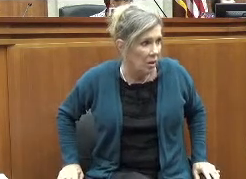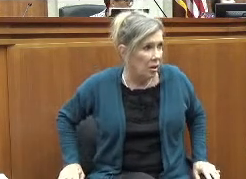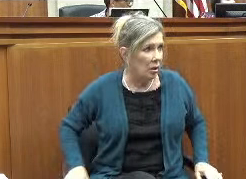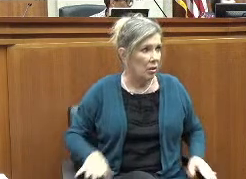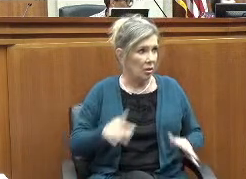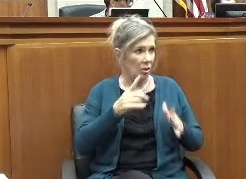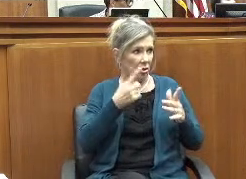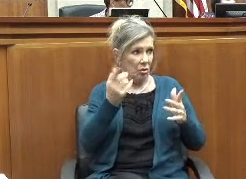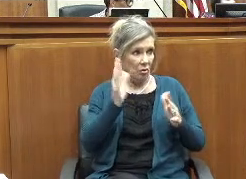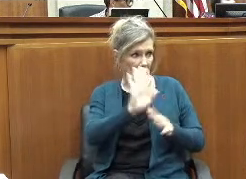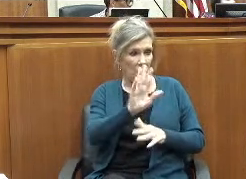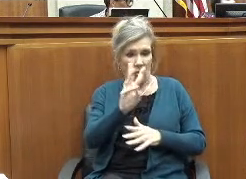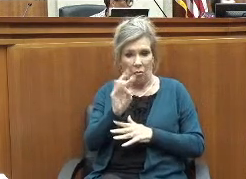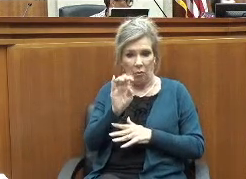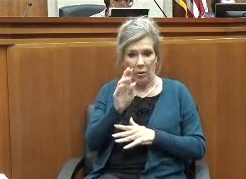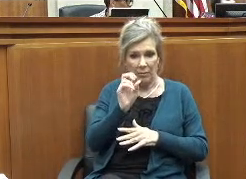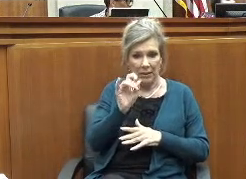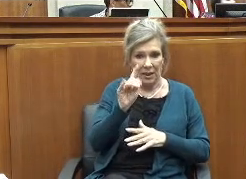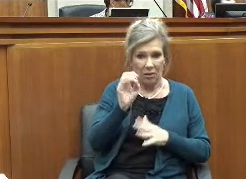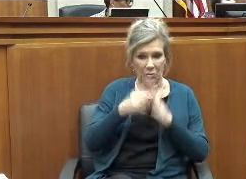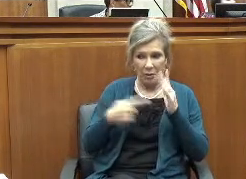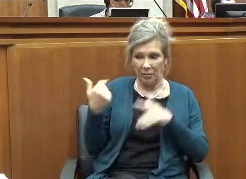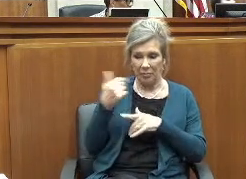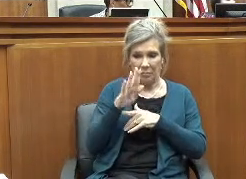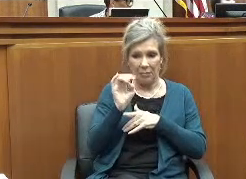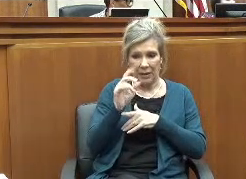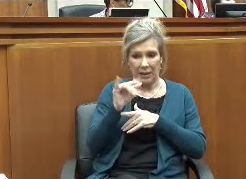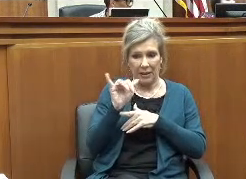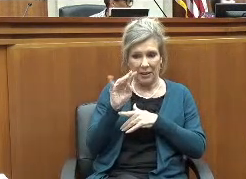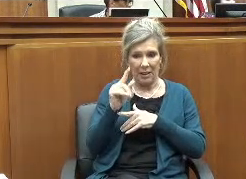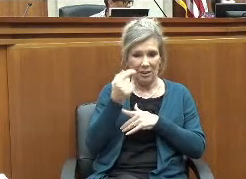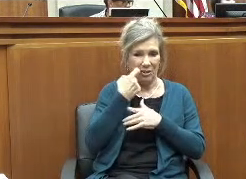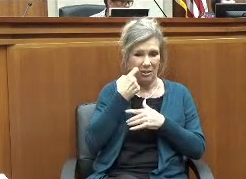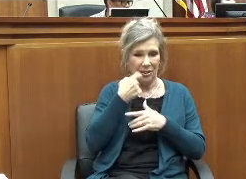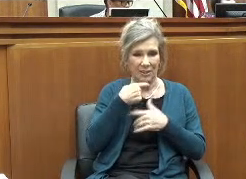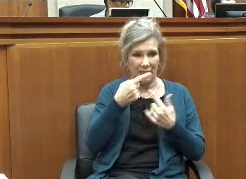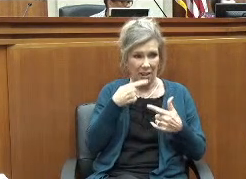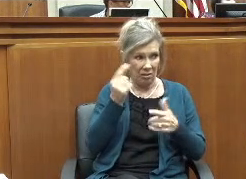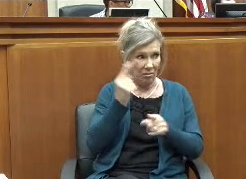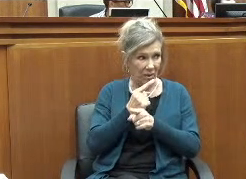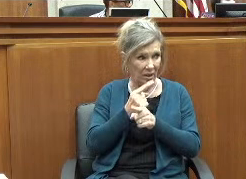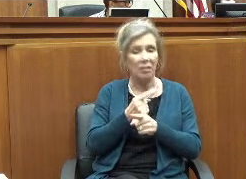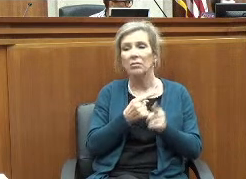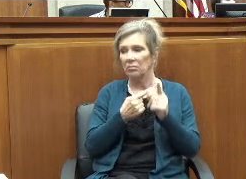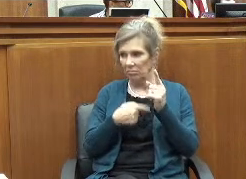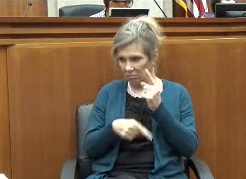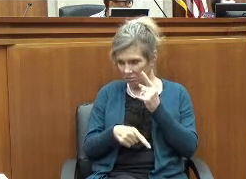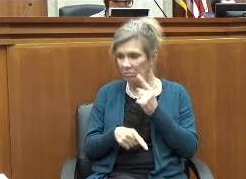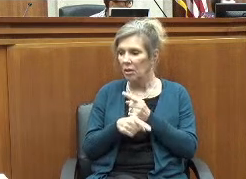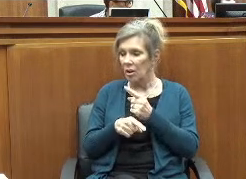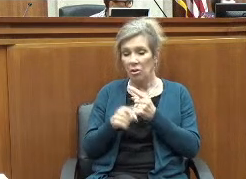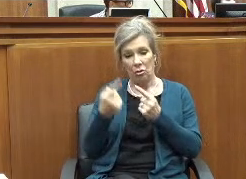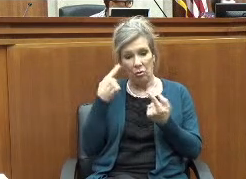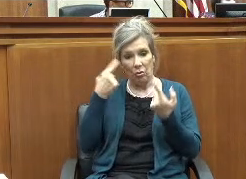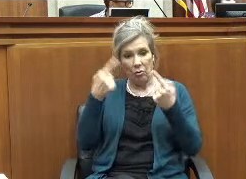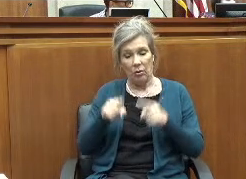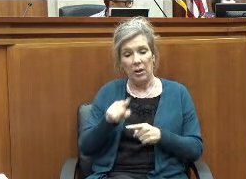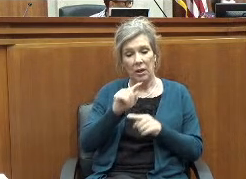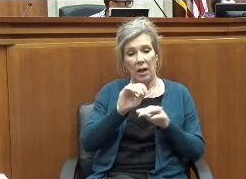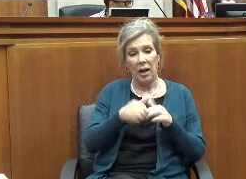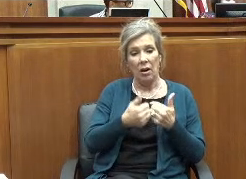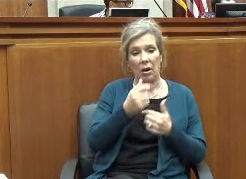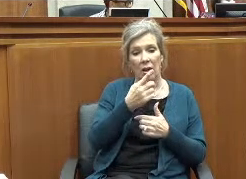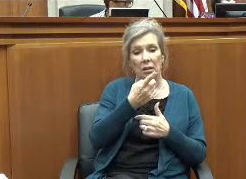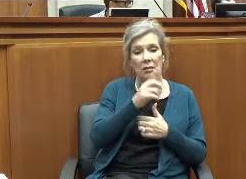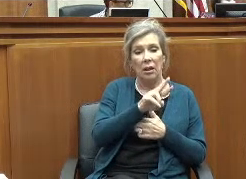Belinda just said. That's your website? Yes. Okay. So do you agree with how Dr. Brumley and Dr. Davis are interpreting